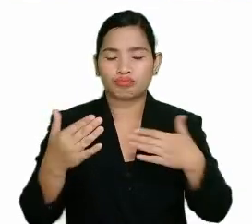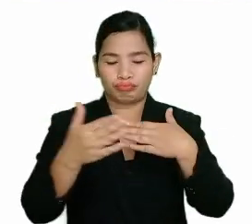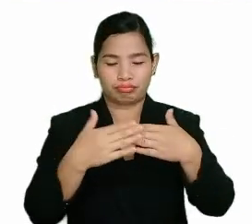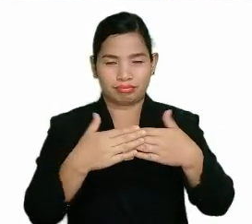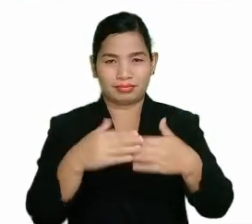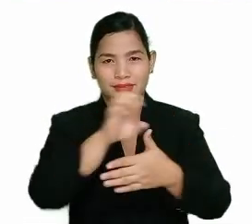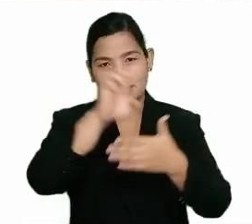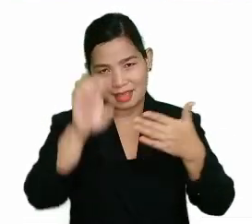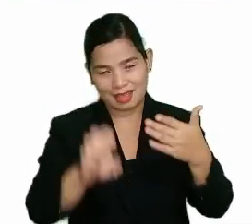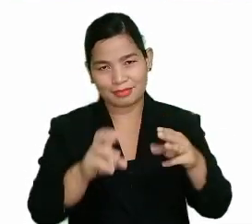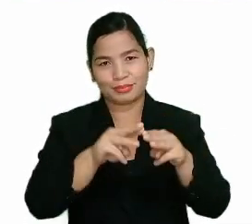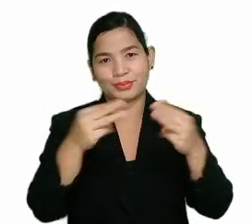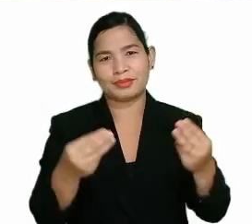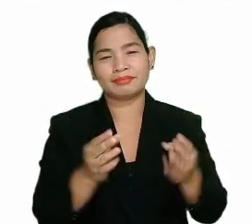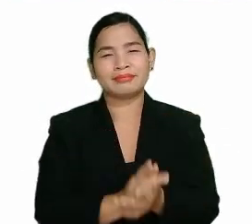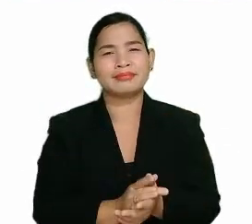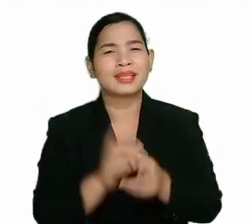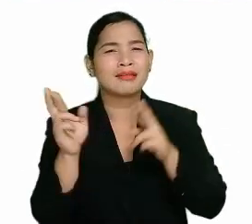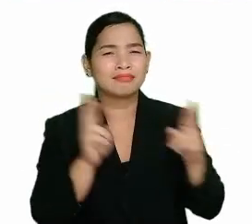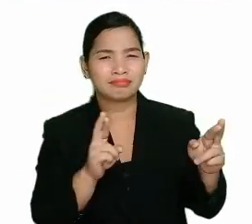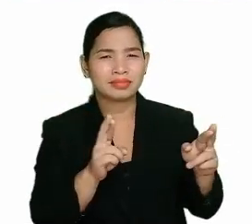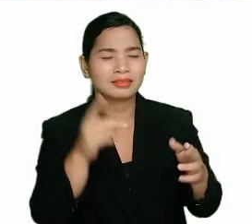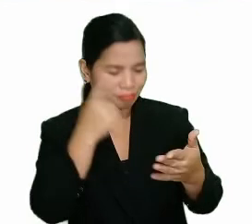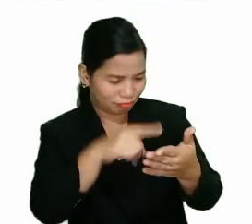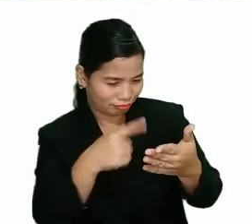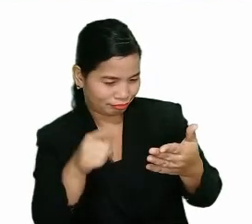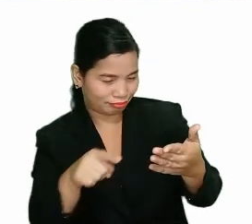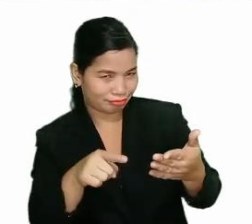module. Are you ready to assess your learning?